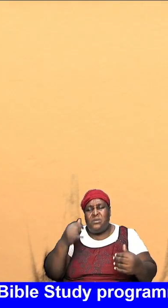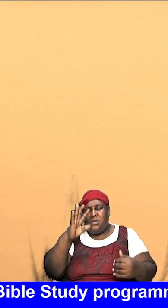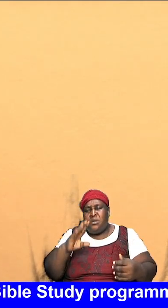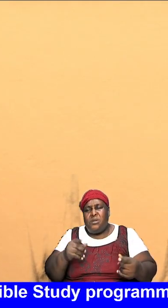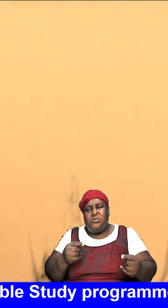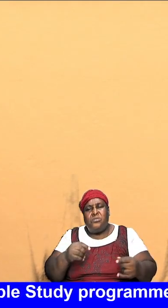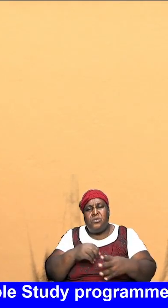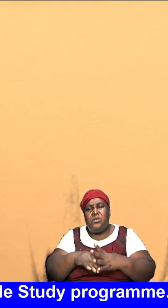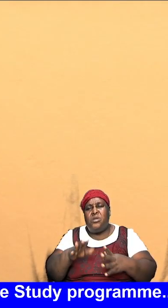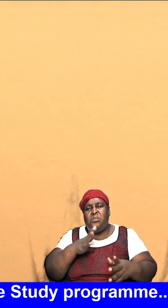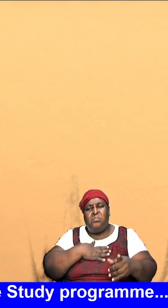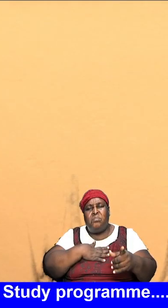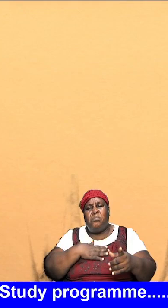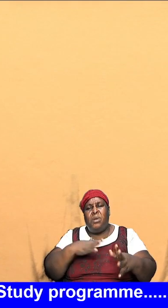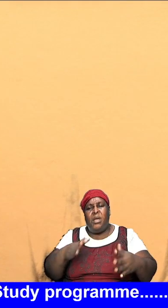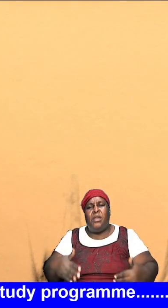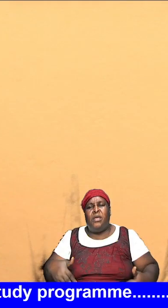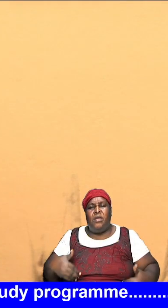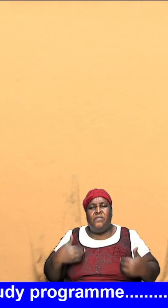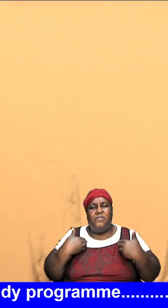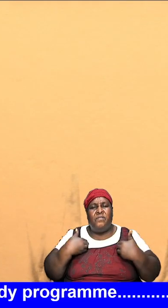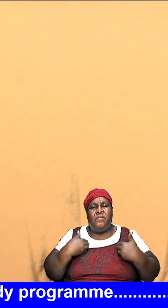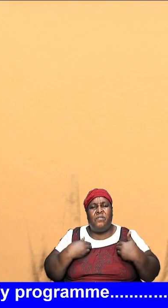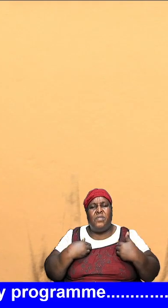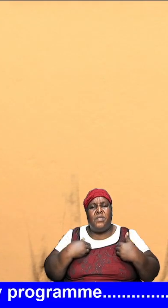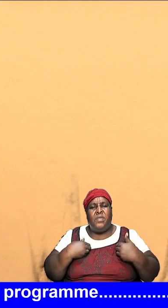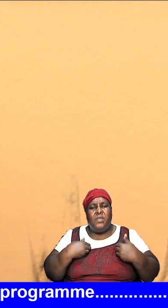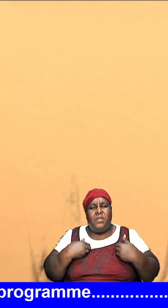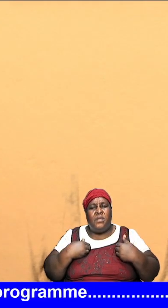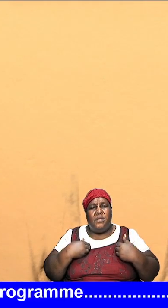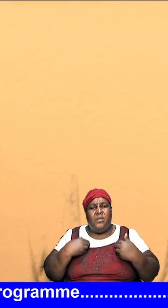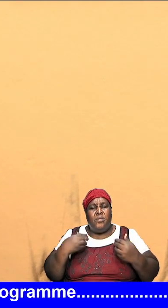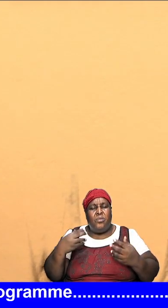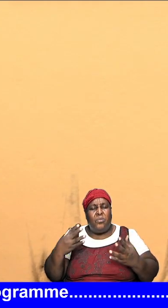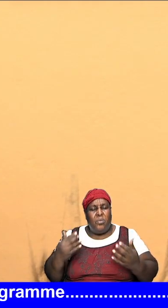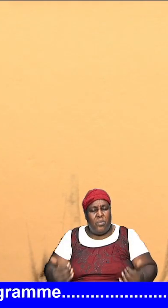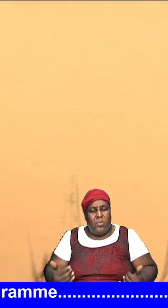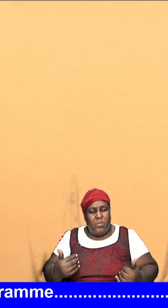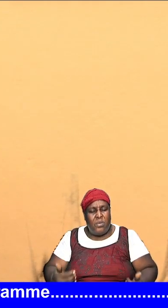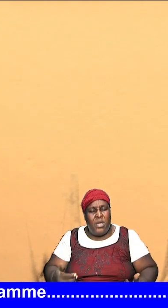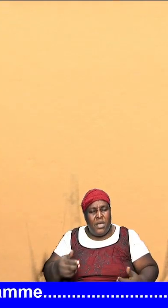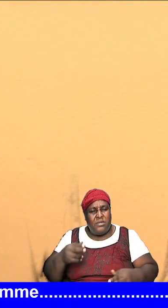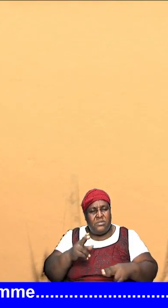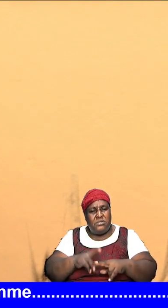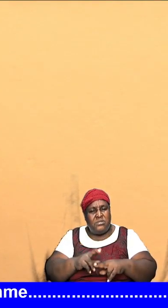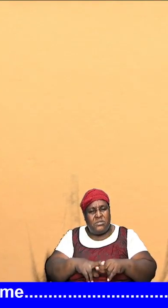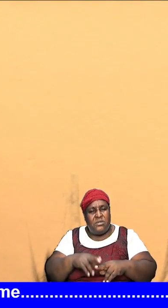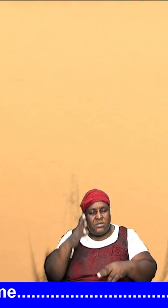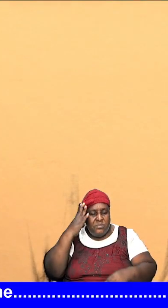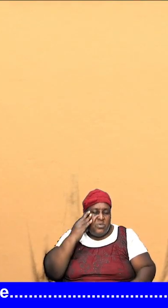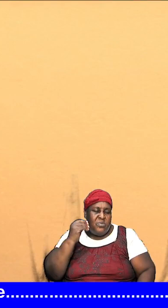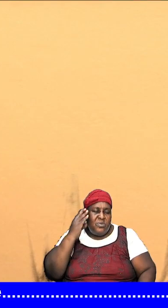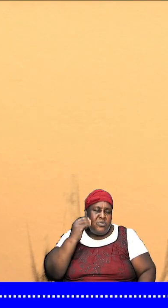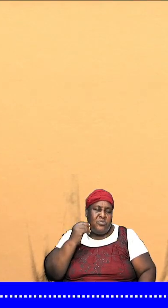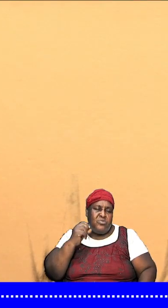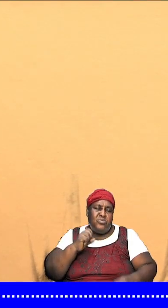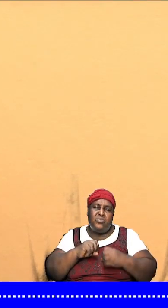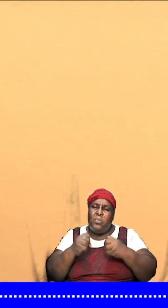not, I often nowadays sit down and I say, God, I've experienced so many